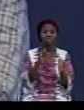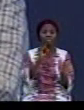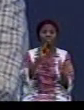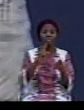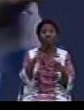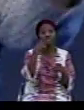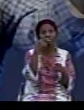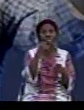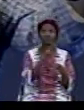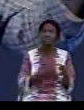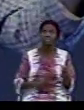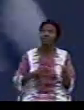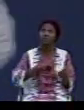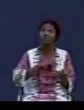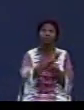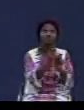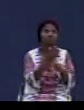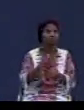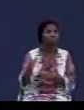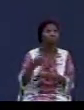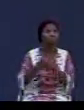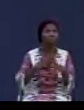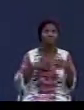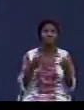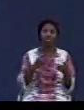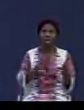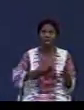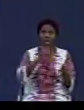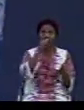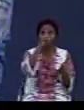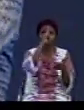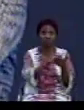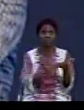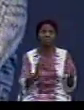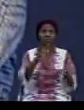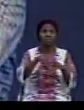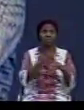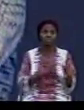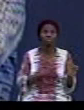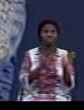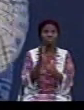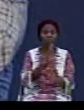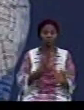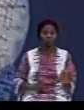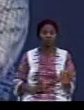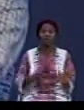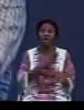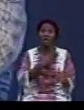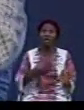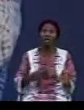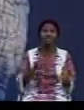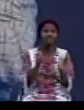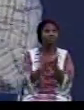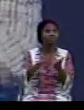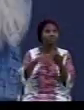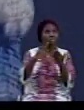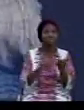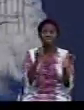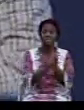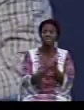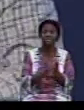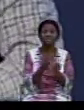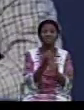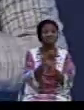from my sin. I believe on the Lord Jesus Christ and that forgiveness and that salvation and that